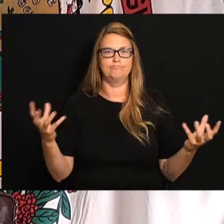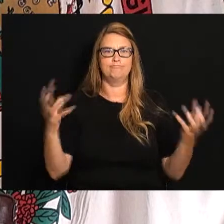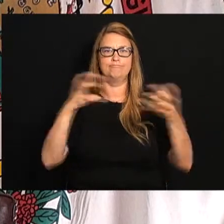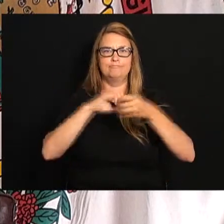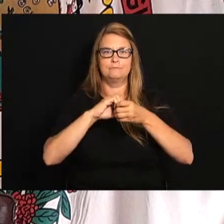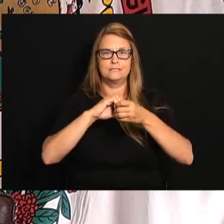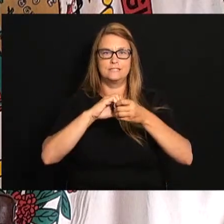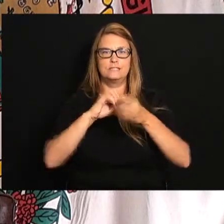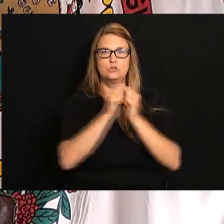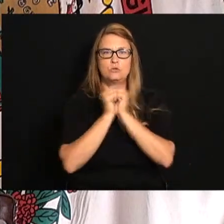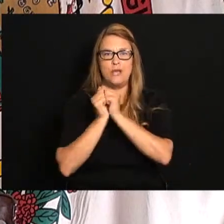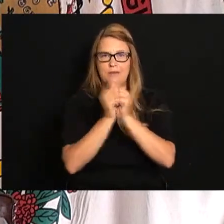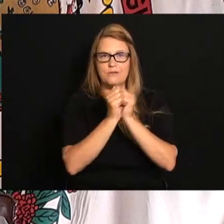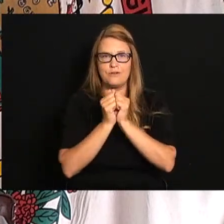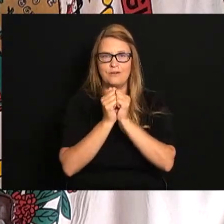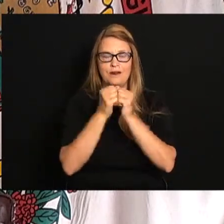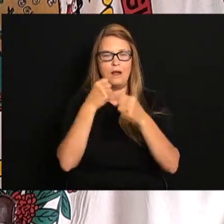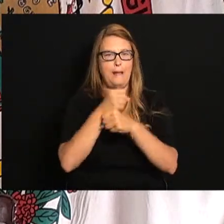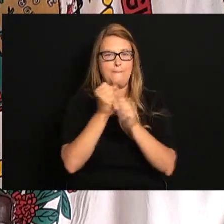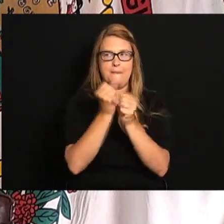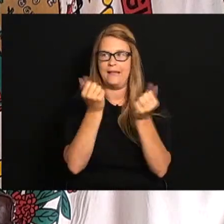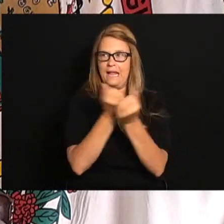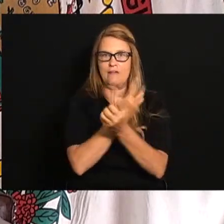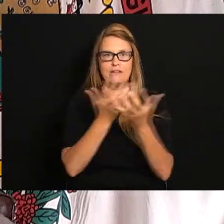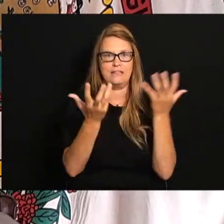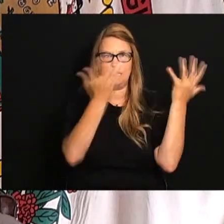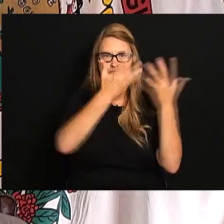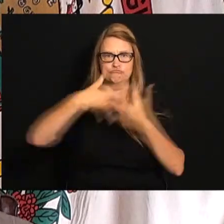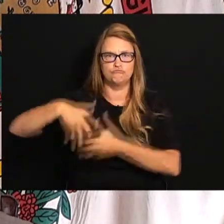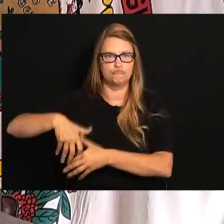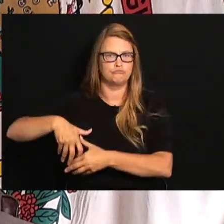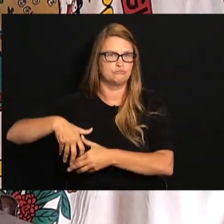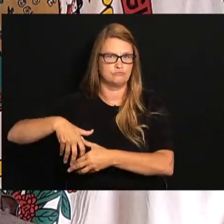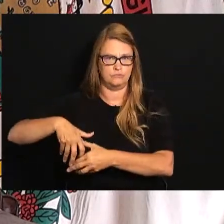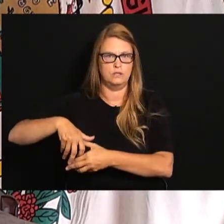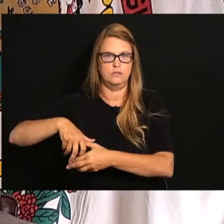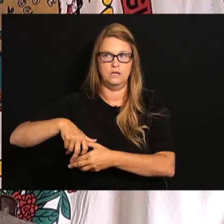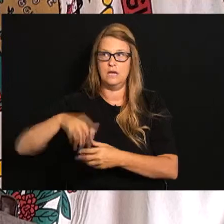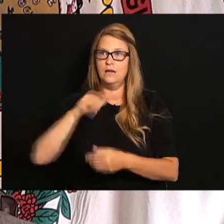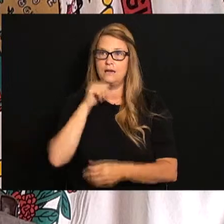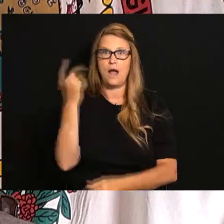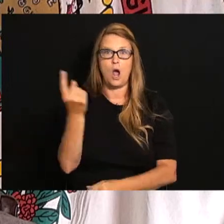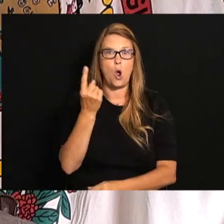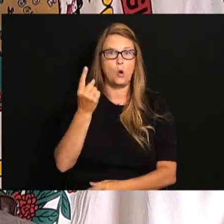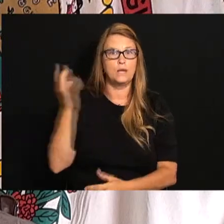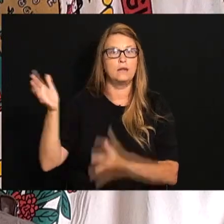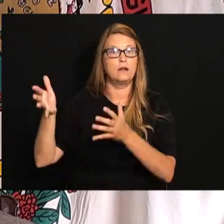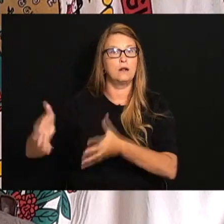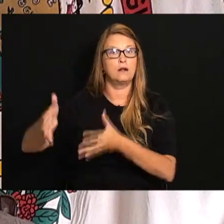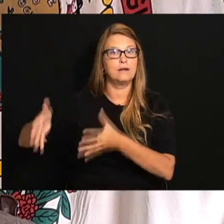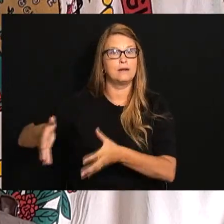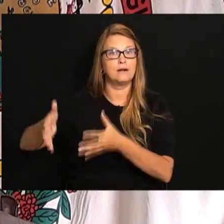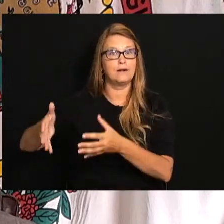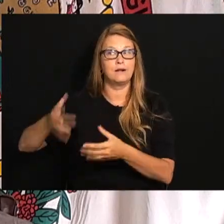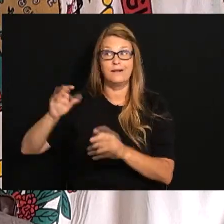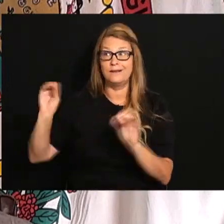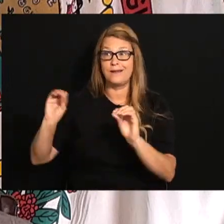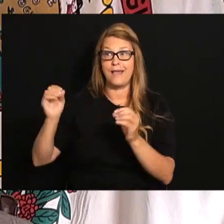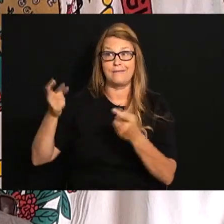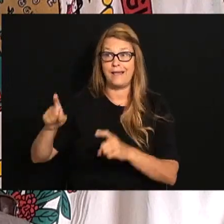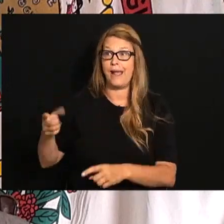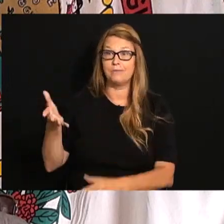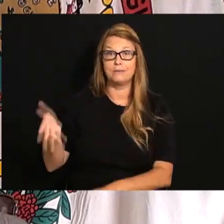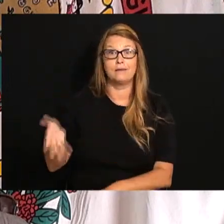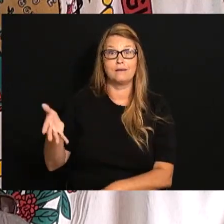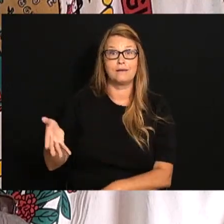all together and making it work, instead of it's sitting in one spot and we don't move, and